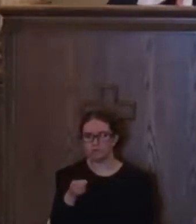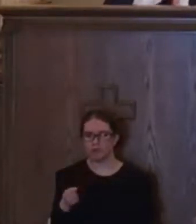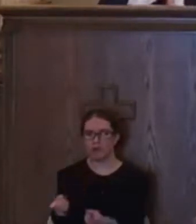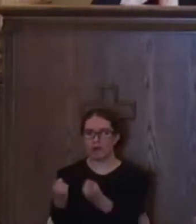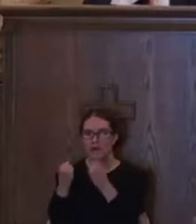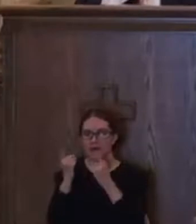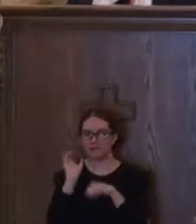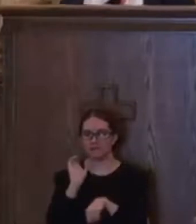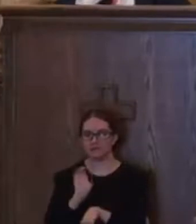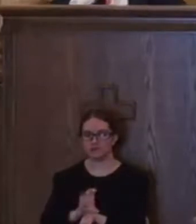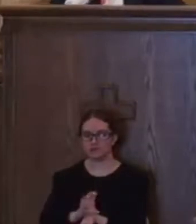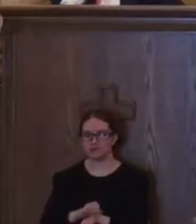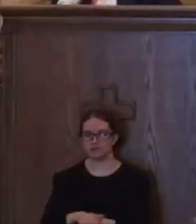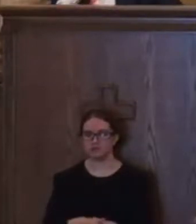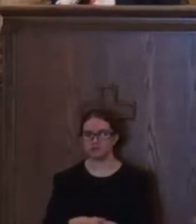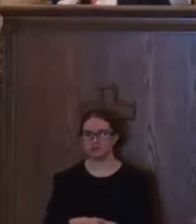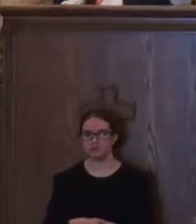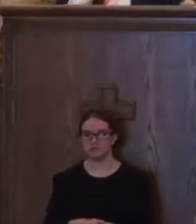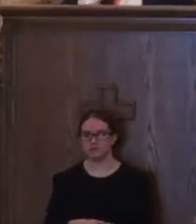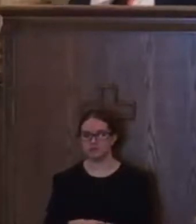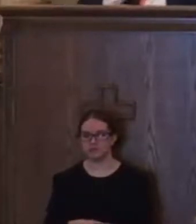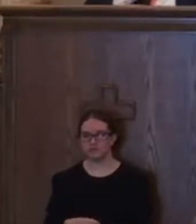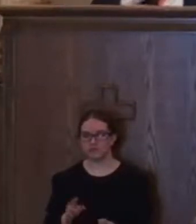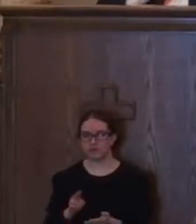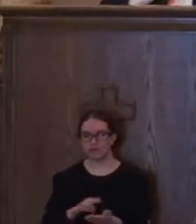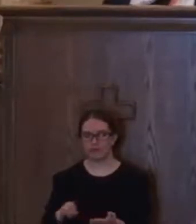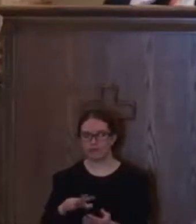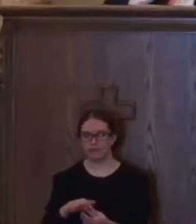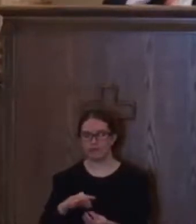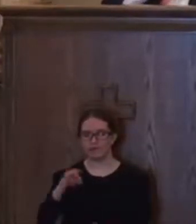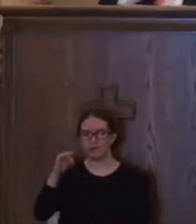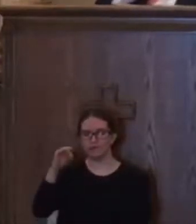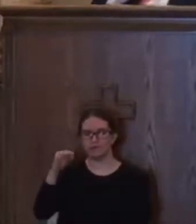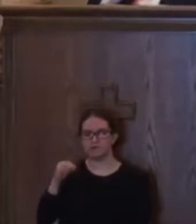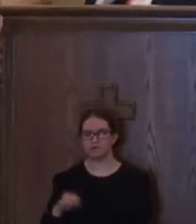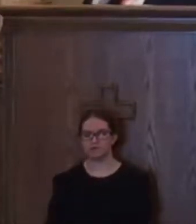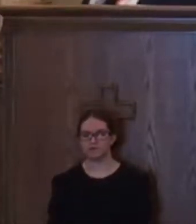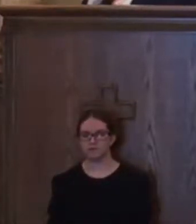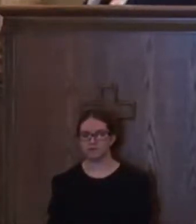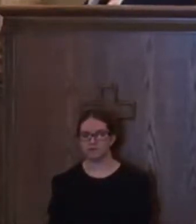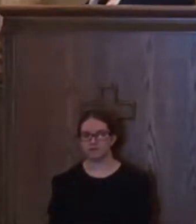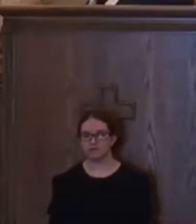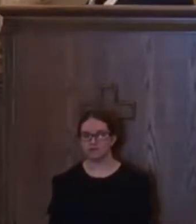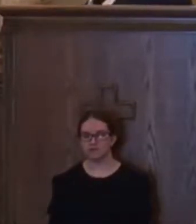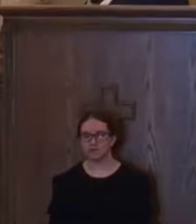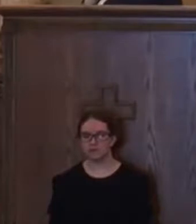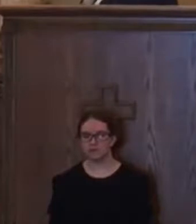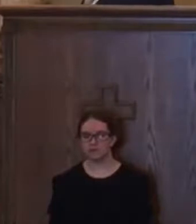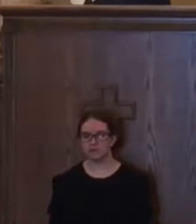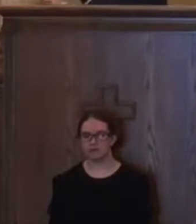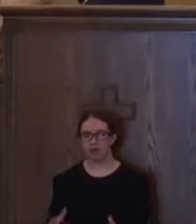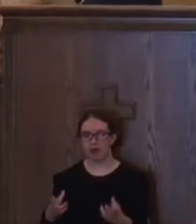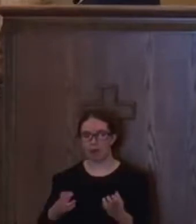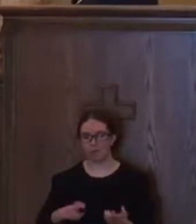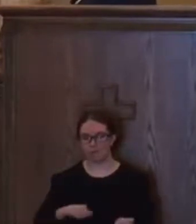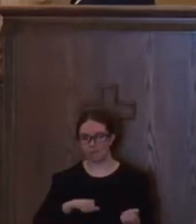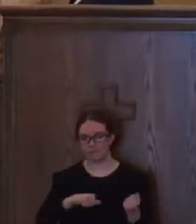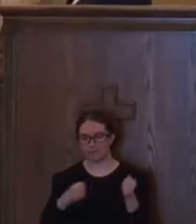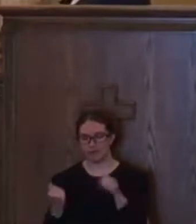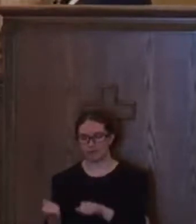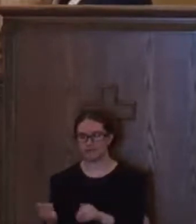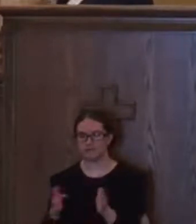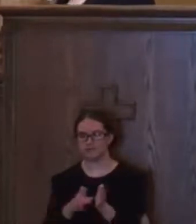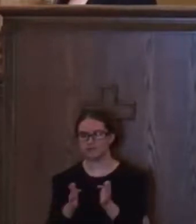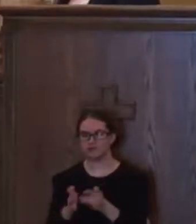came to church and when you got the Holy Ghost and when you said, I want to be baptized